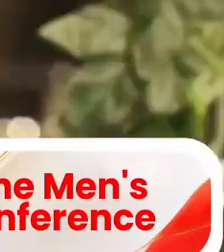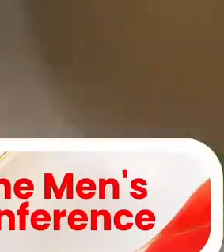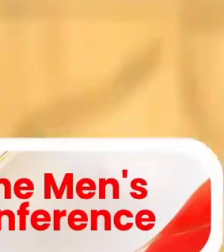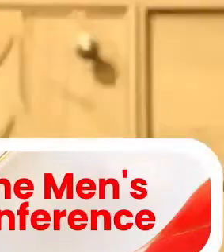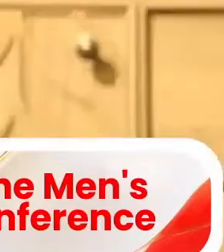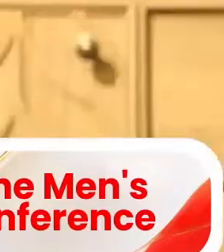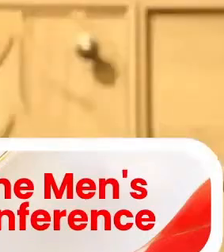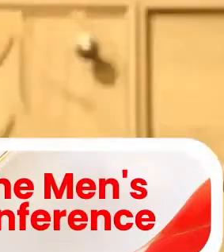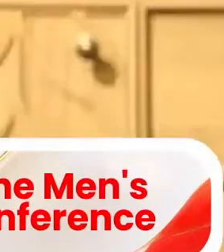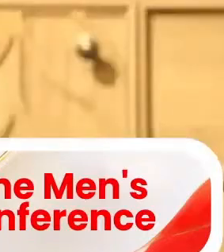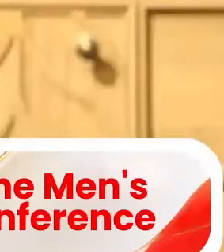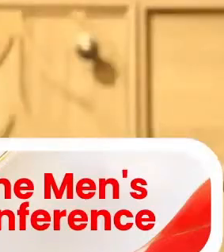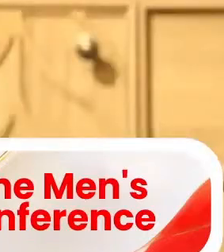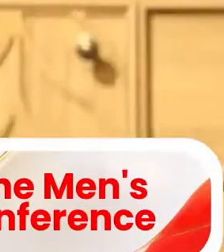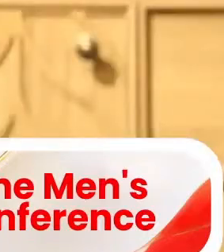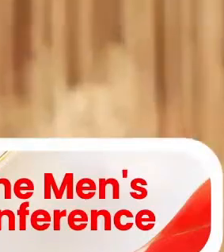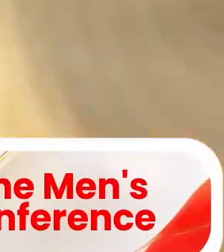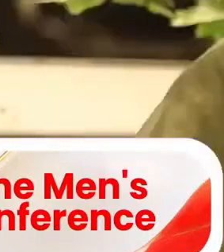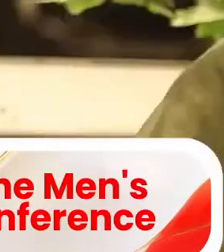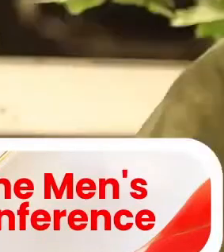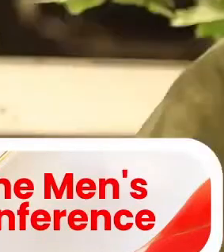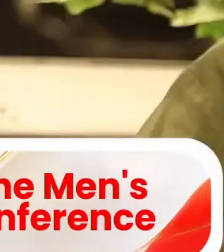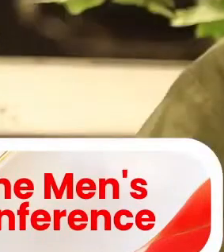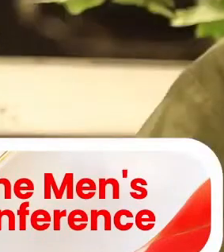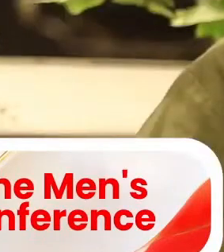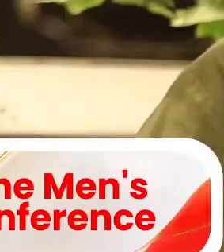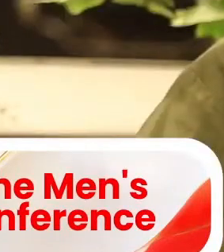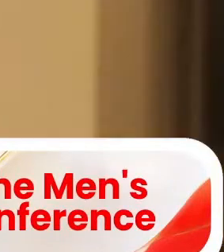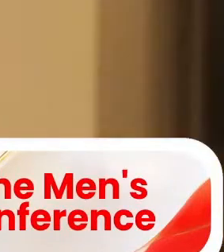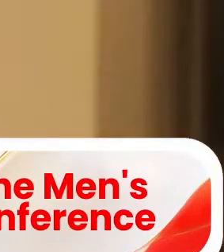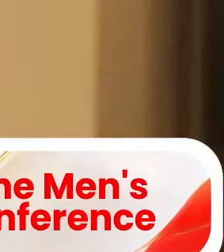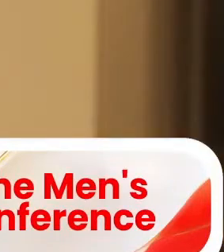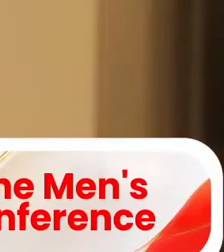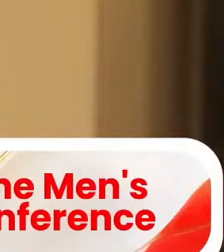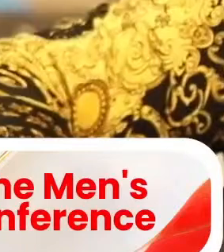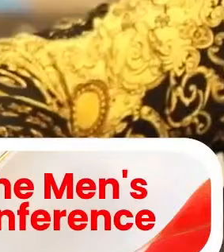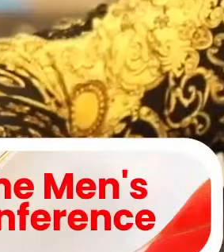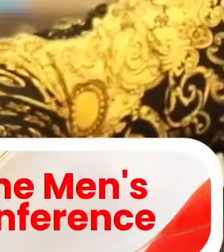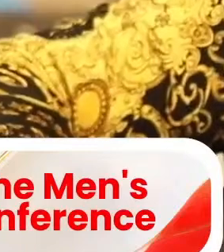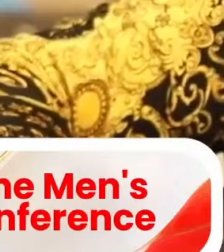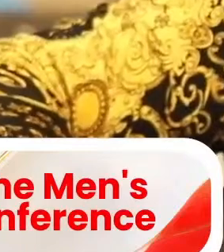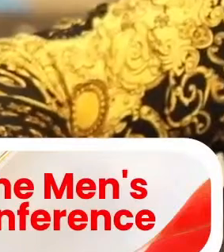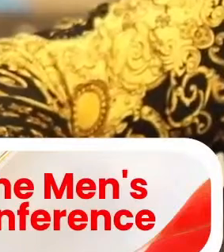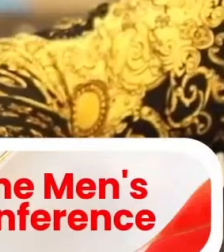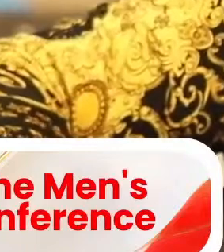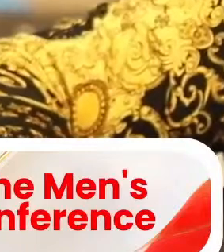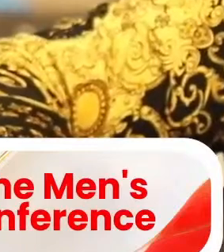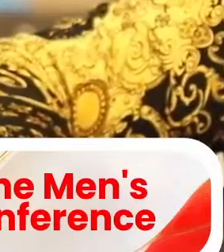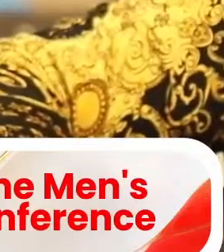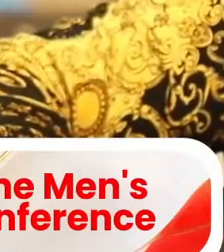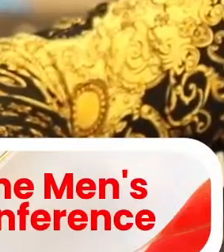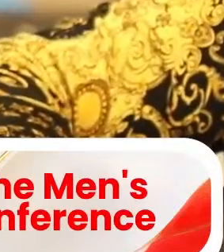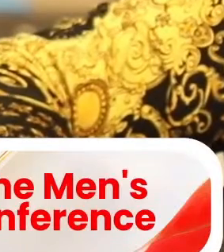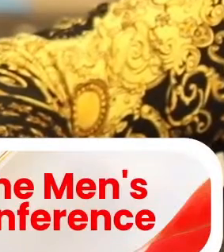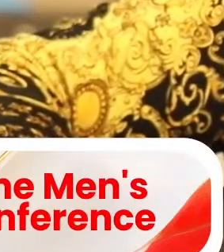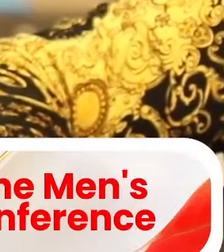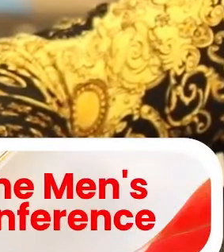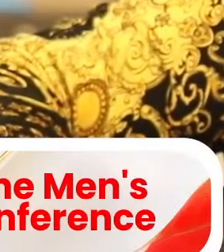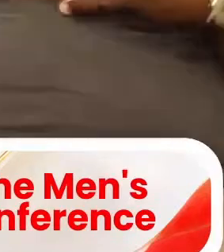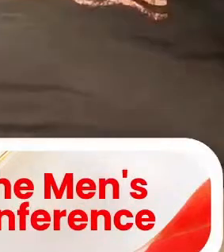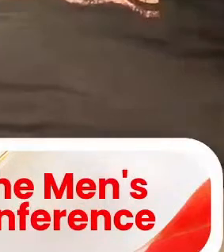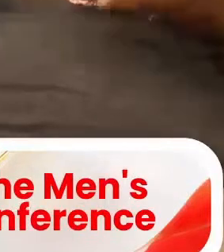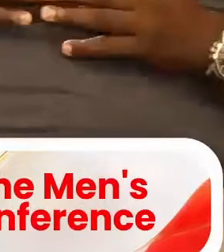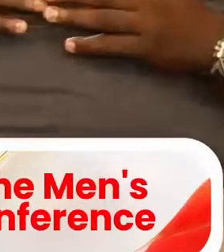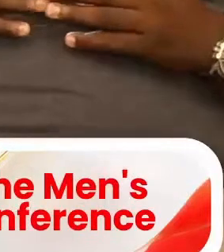your girl. Anaongea zero. And women, they are the cornerstone that hold the